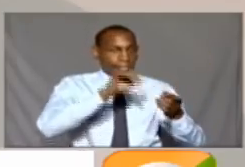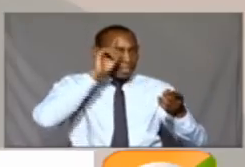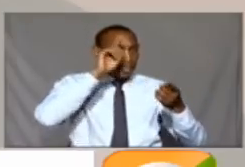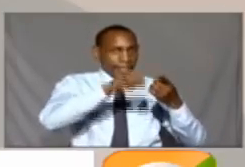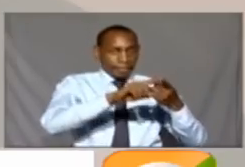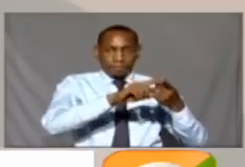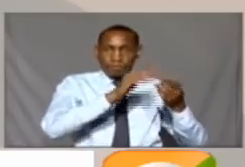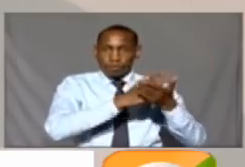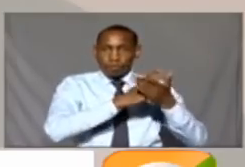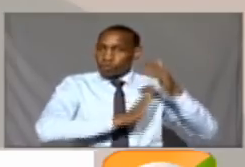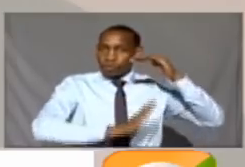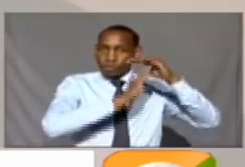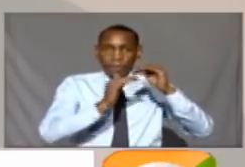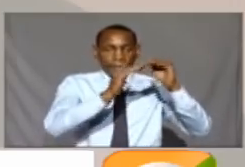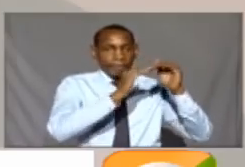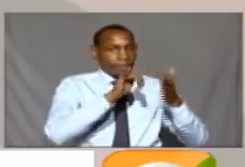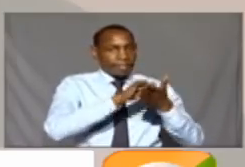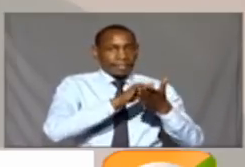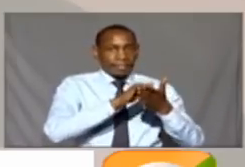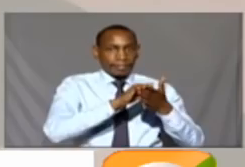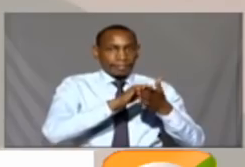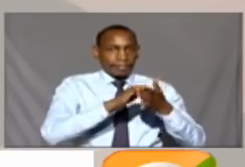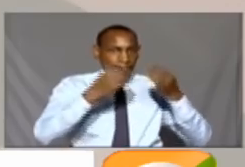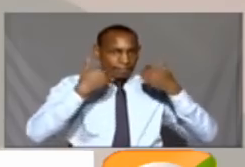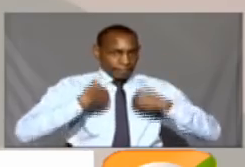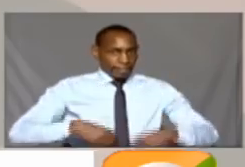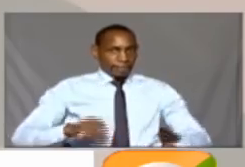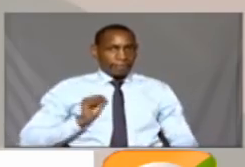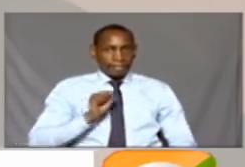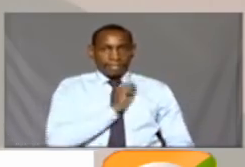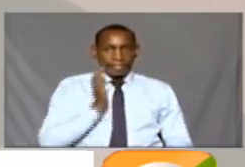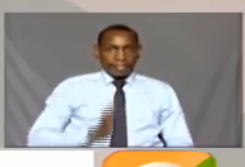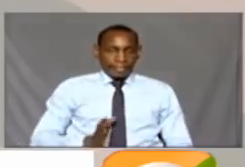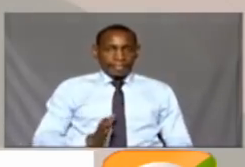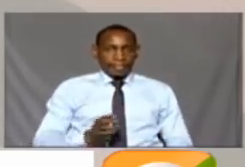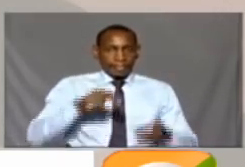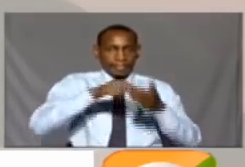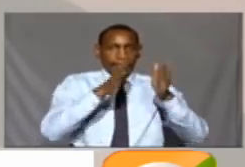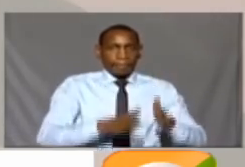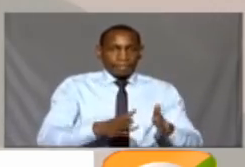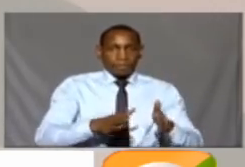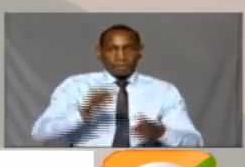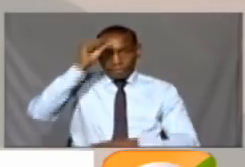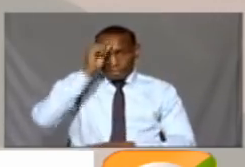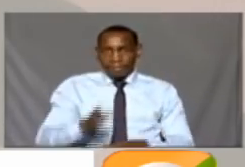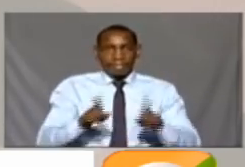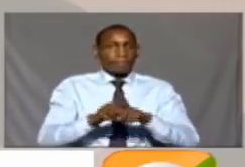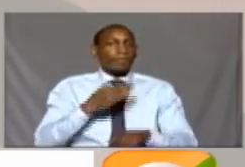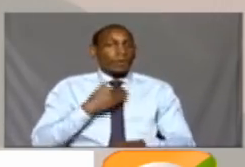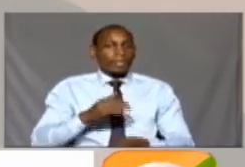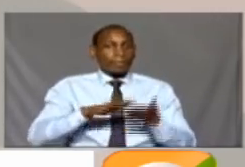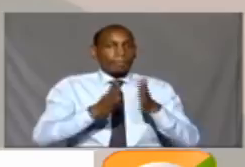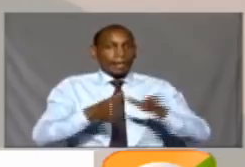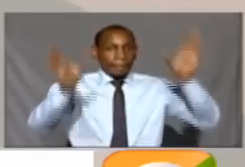the highest level. In fact, yes. you've told people, don't look at me as just a senatorial sort of candidate in the future, gubernatorial. I want even to be a presidential